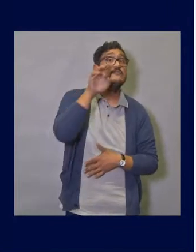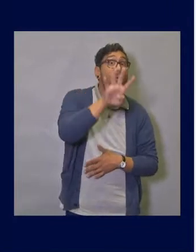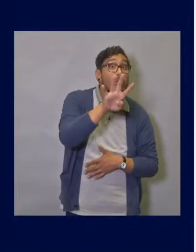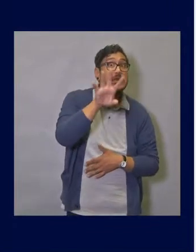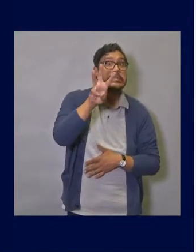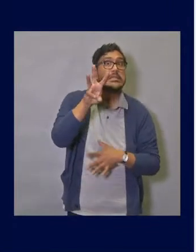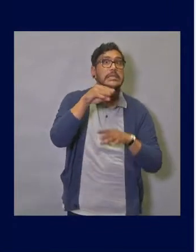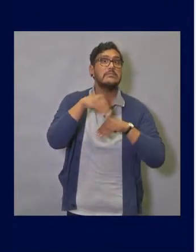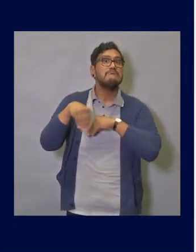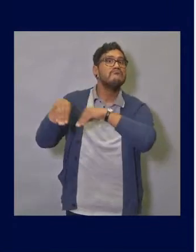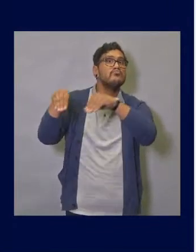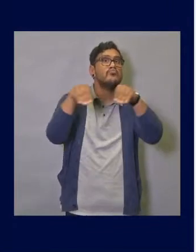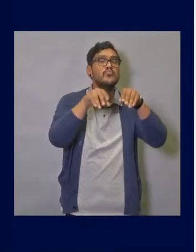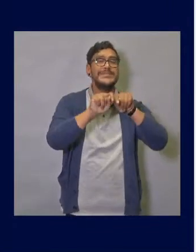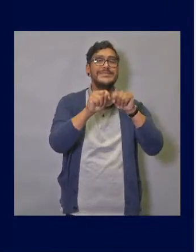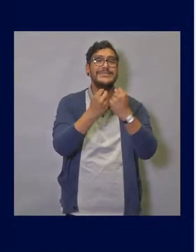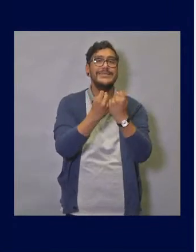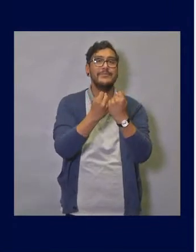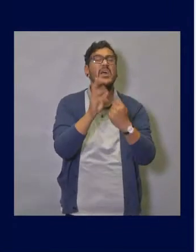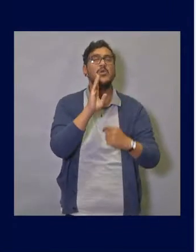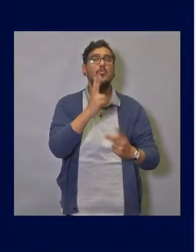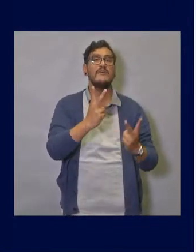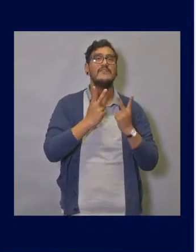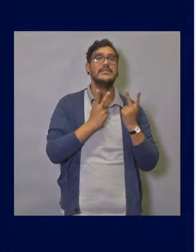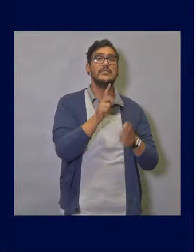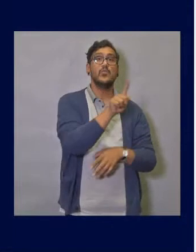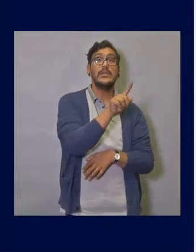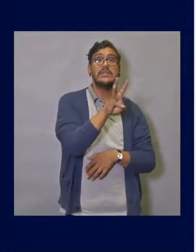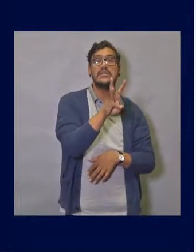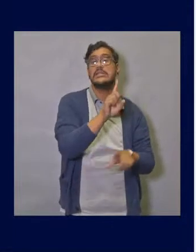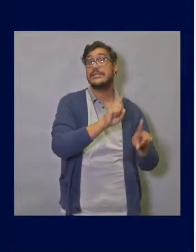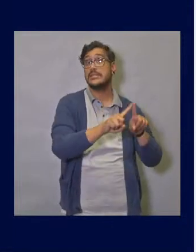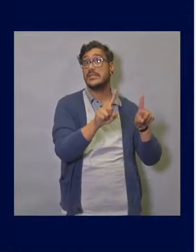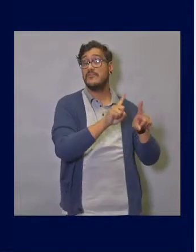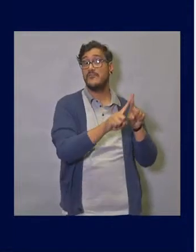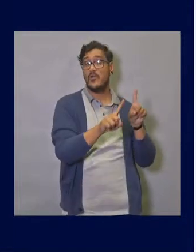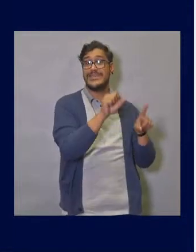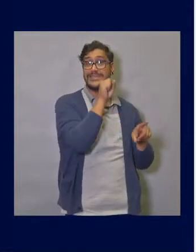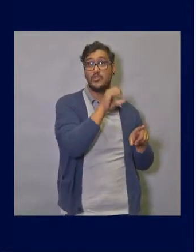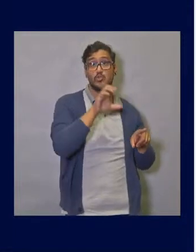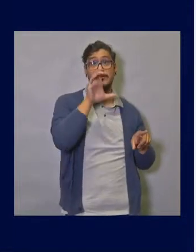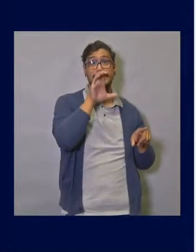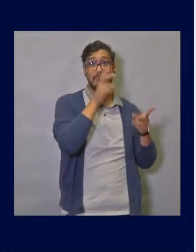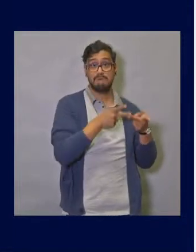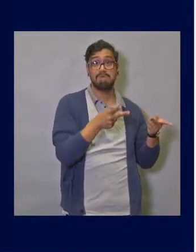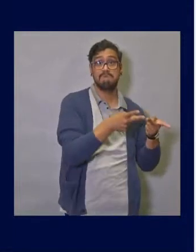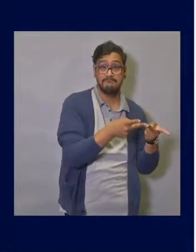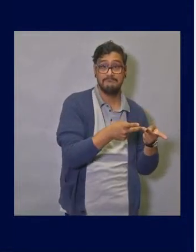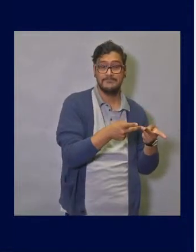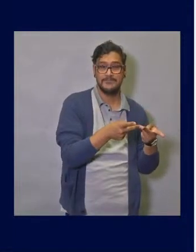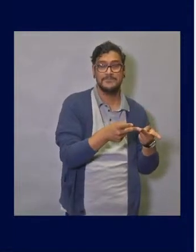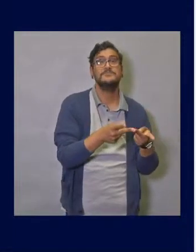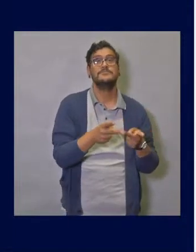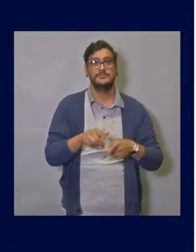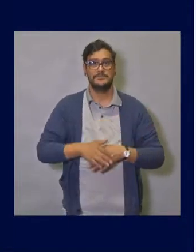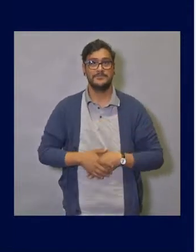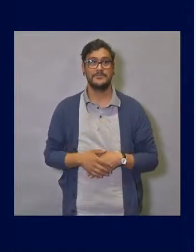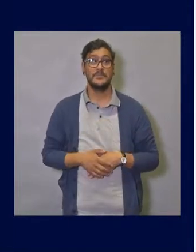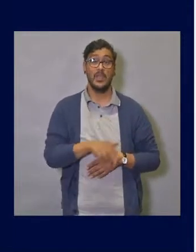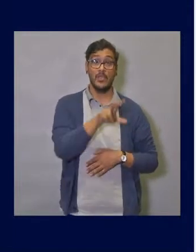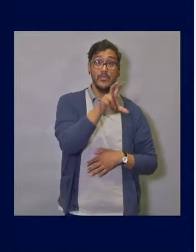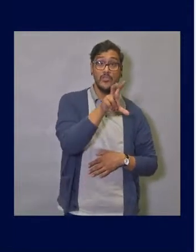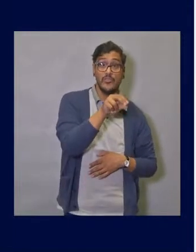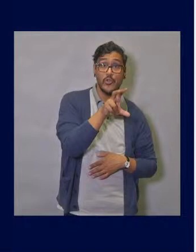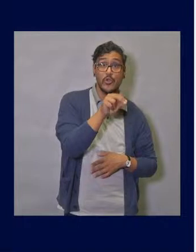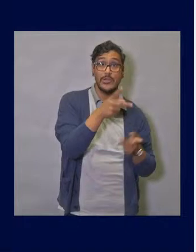teams. They'll visit 26 affordable senior housing developments and 20 senior residential communities. 30 of the